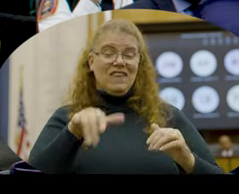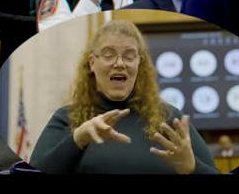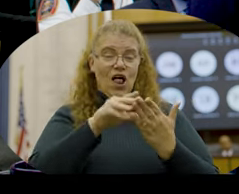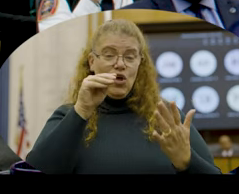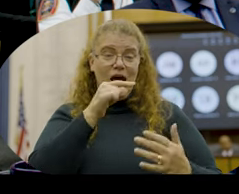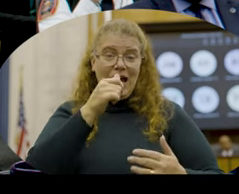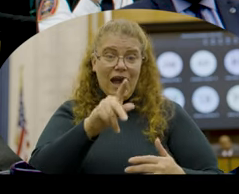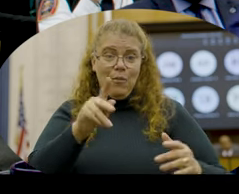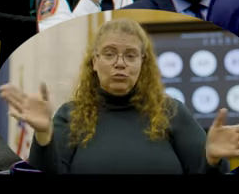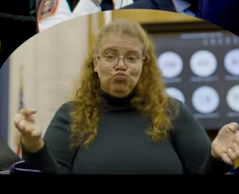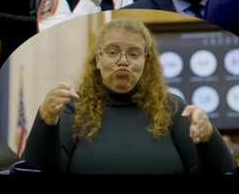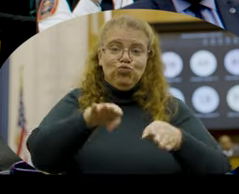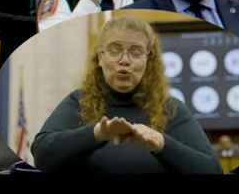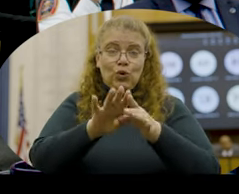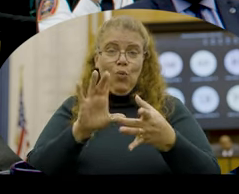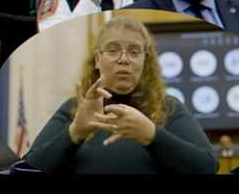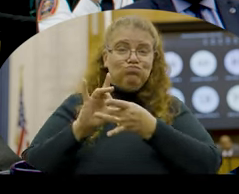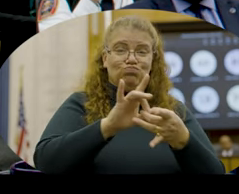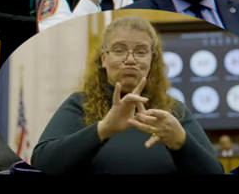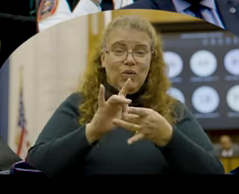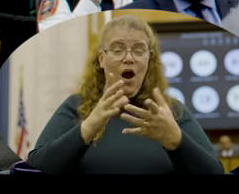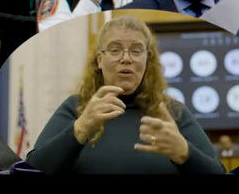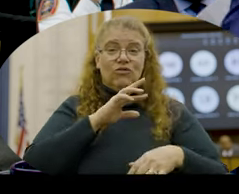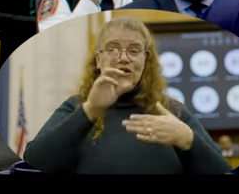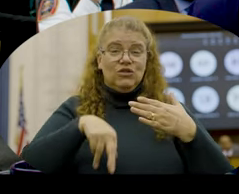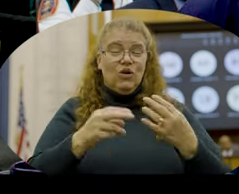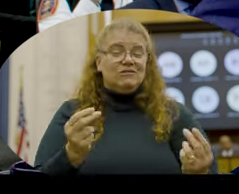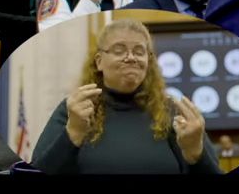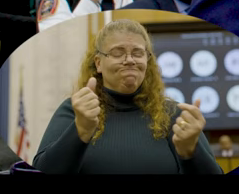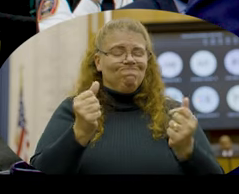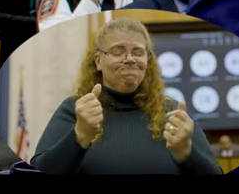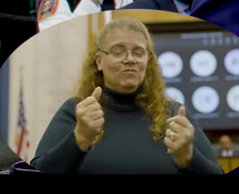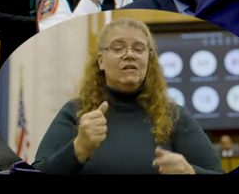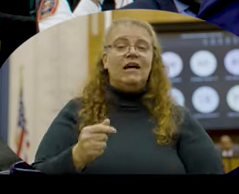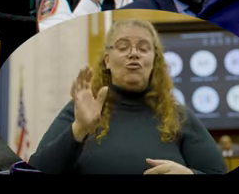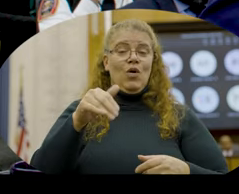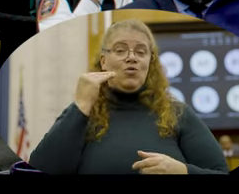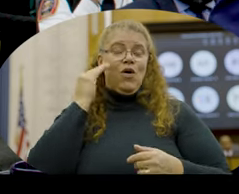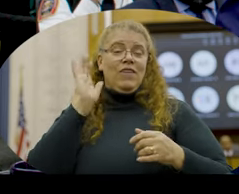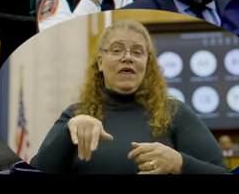$48,745, is the highest in the Richmond region. And